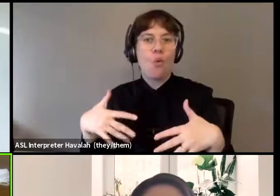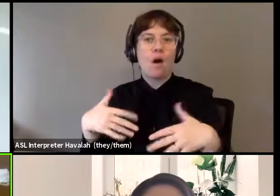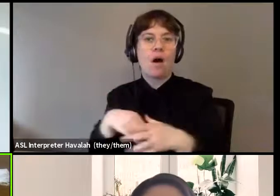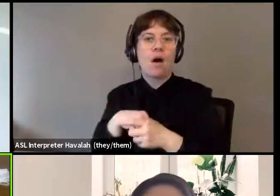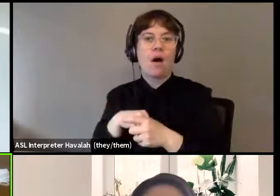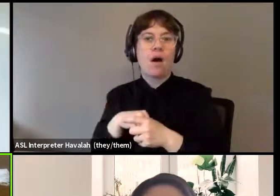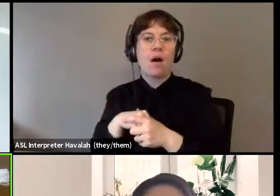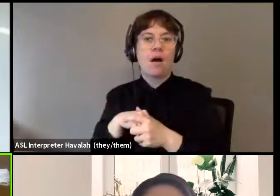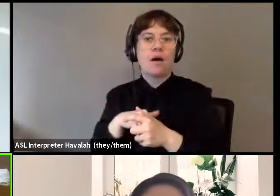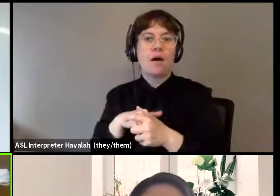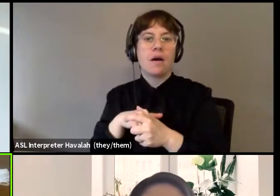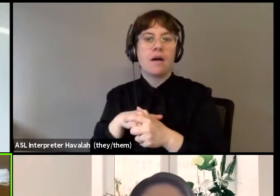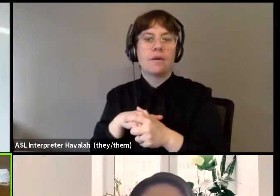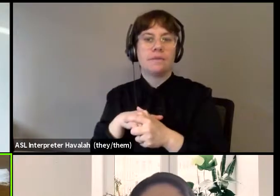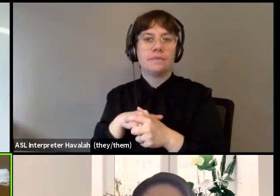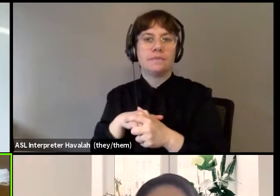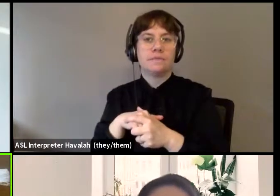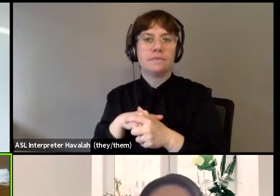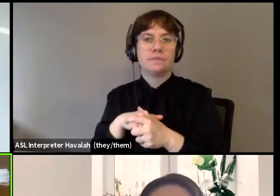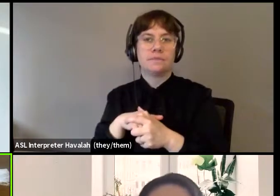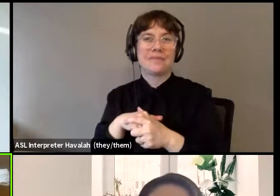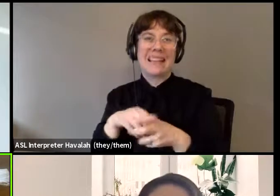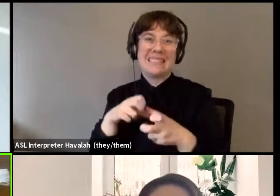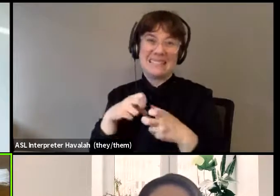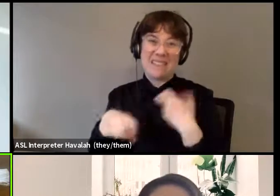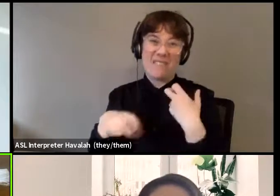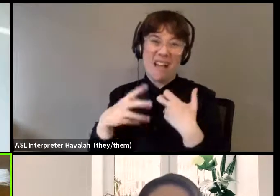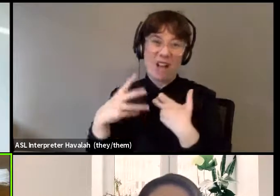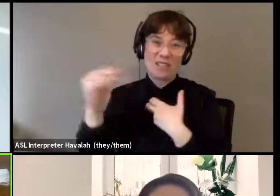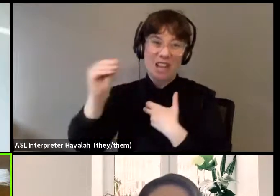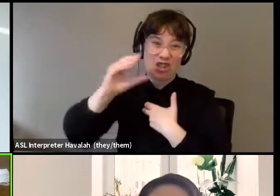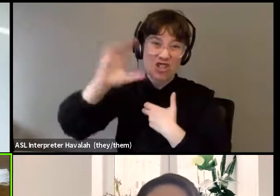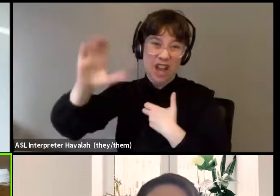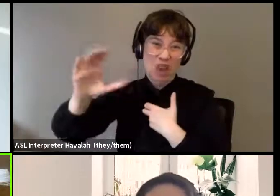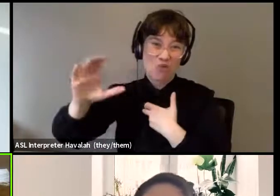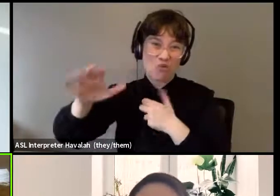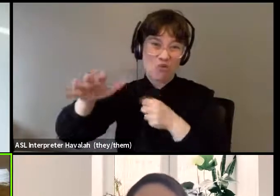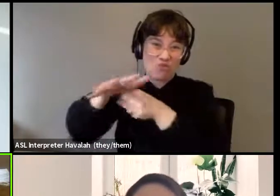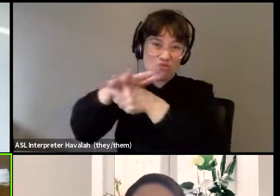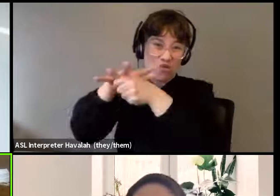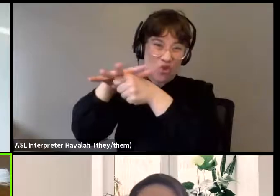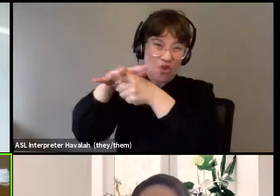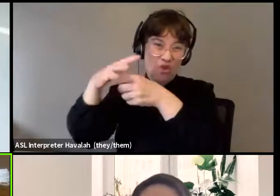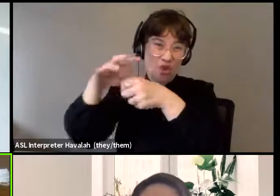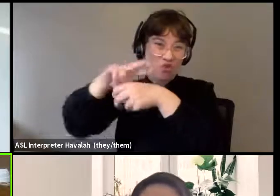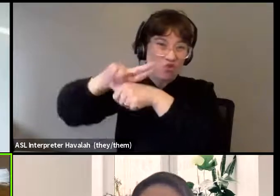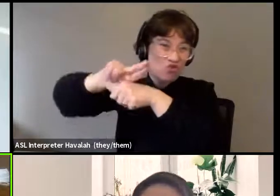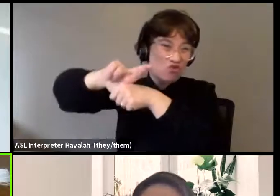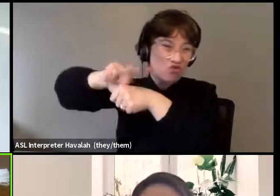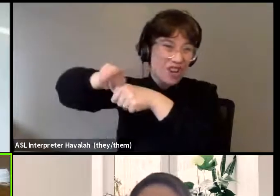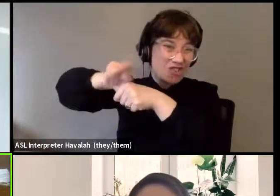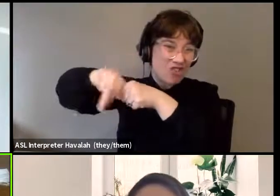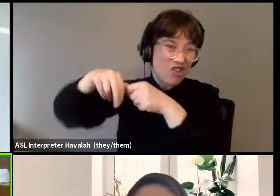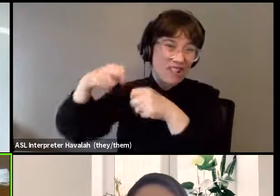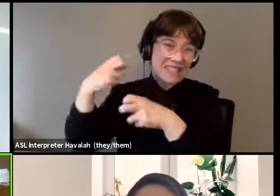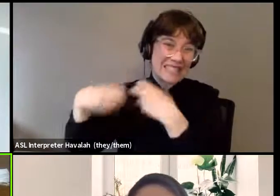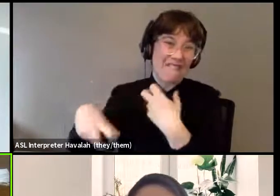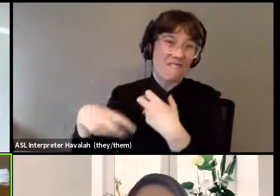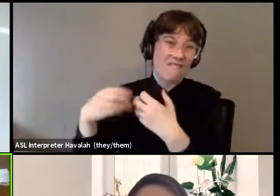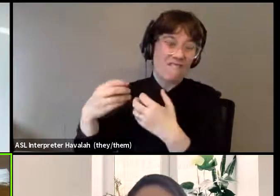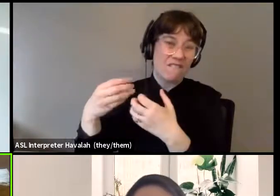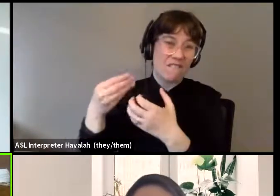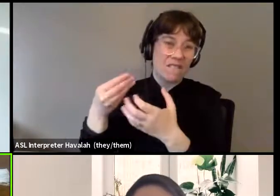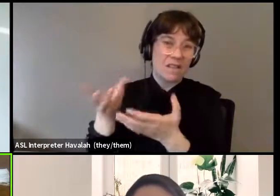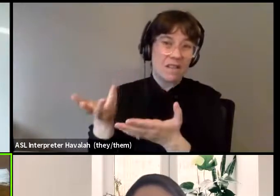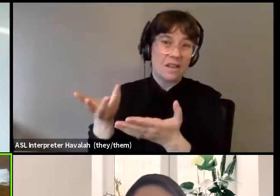has been a slightly difficult outside of Chicago, like regionally, to get food from regional farmers, more